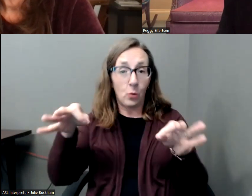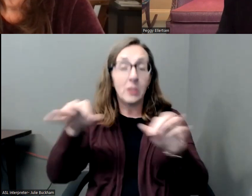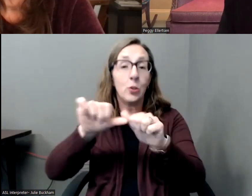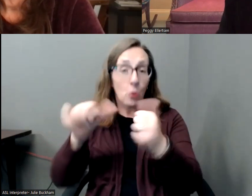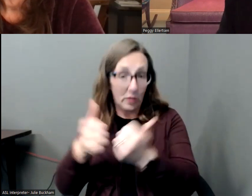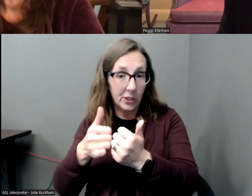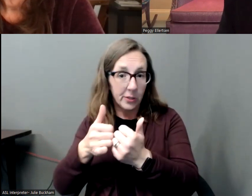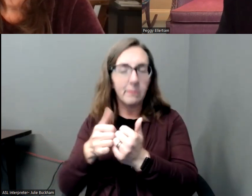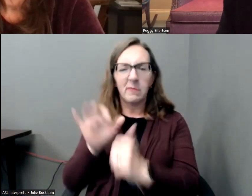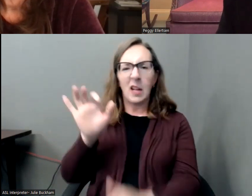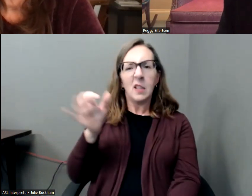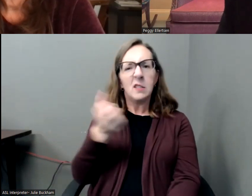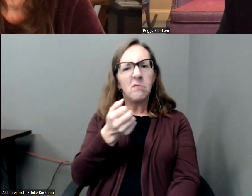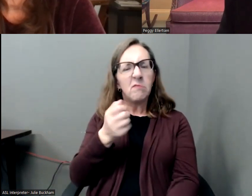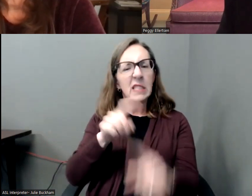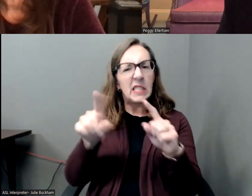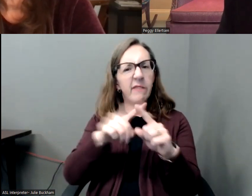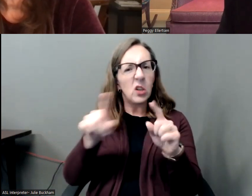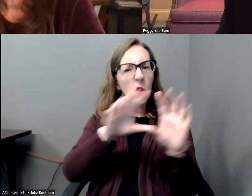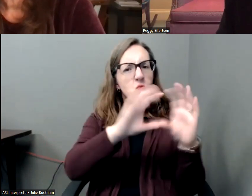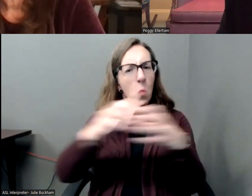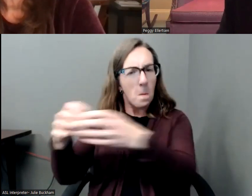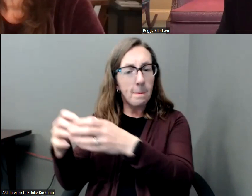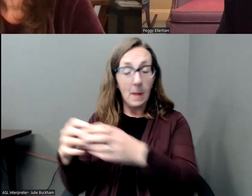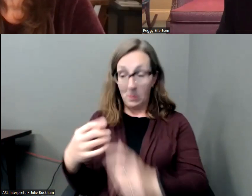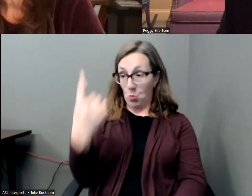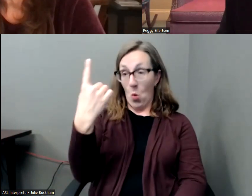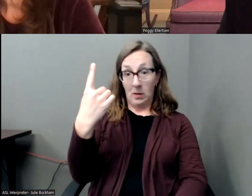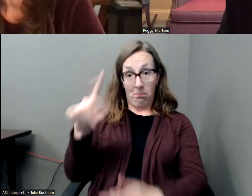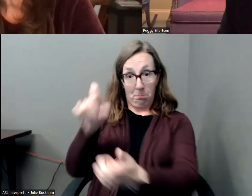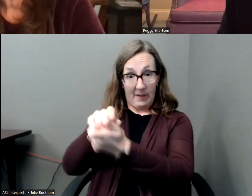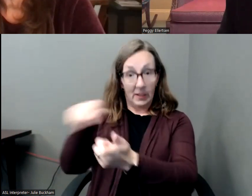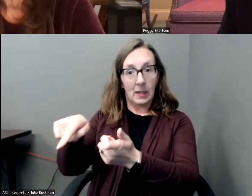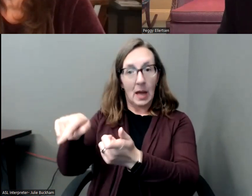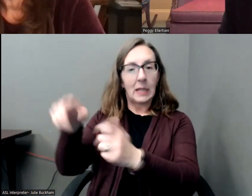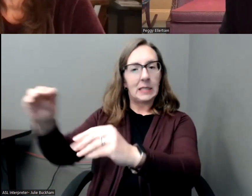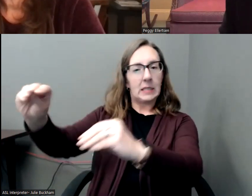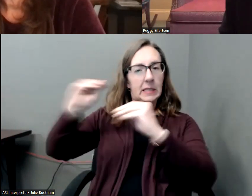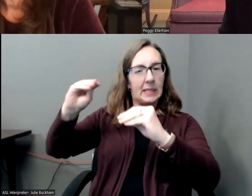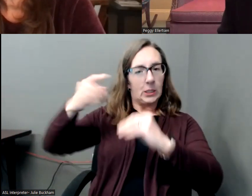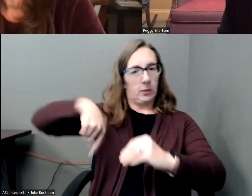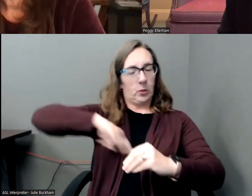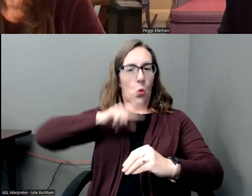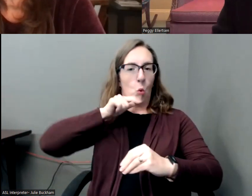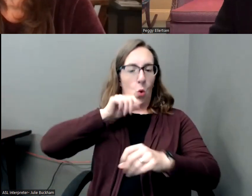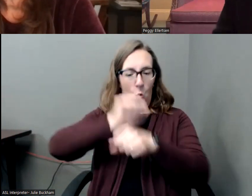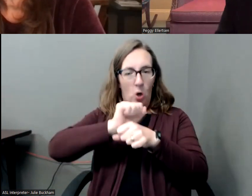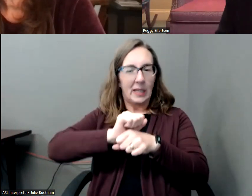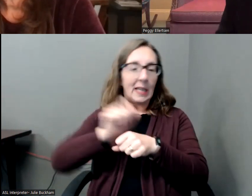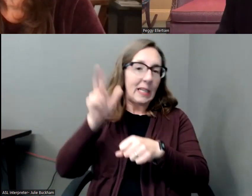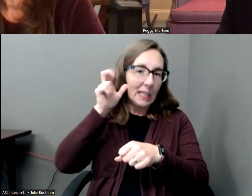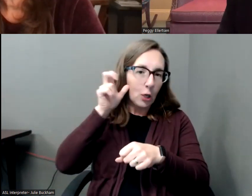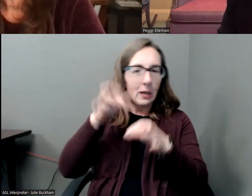that, there's one in particular that teaches hearing healthcare professionals about patient-centered care.